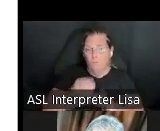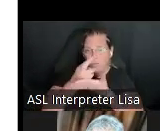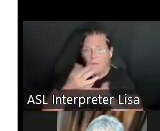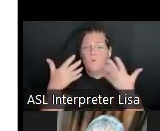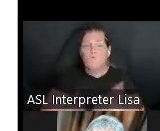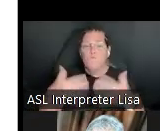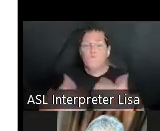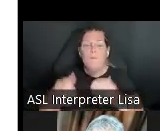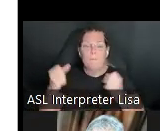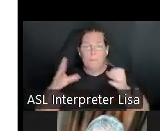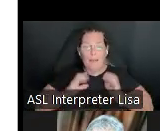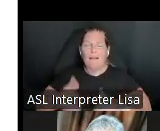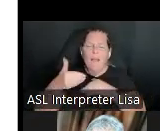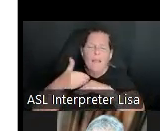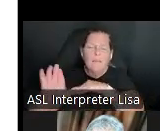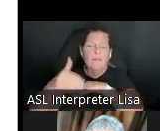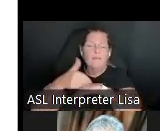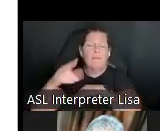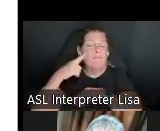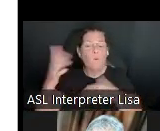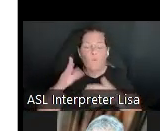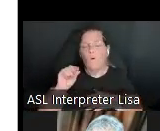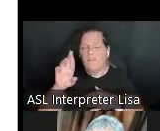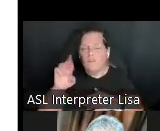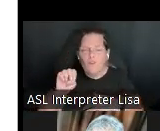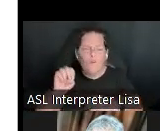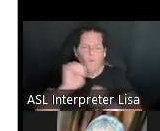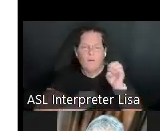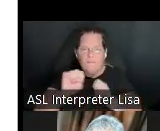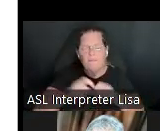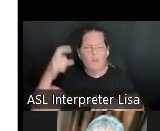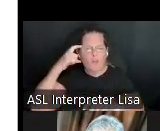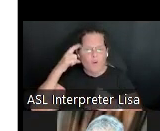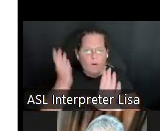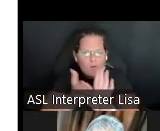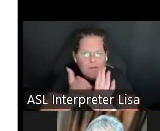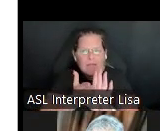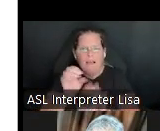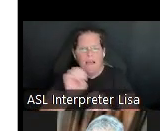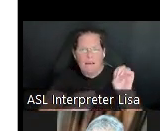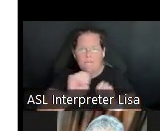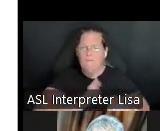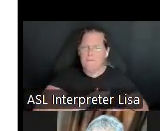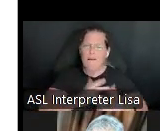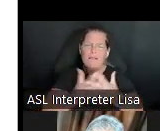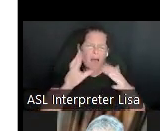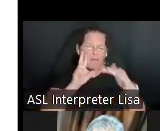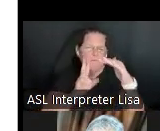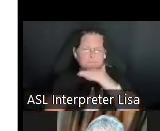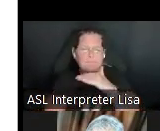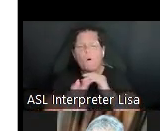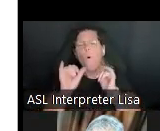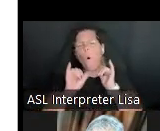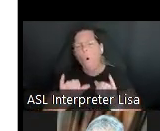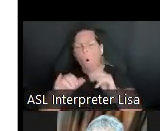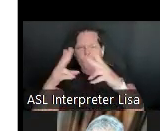send a lot of our clients there for core evaluations and neuropsychs, and was able to really provide us a lot of insight into the barriers that an individual